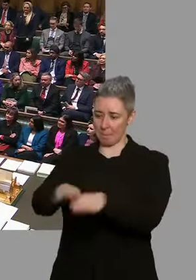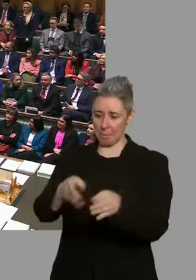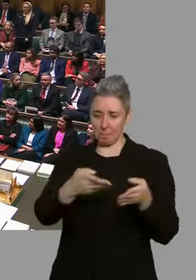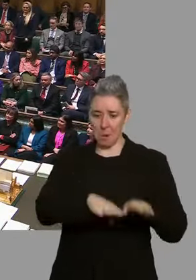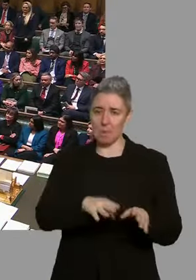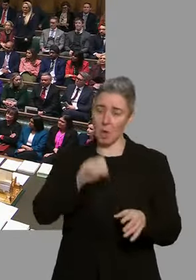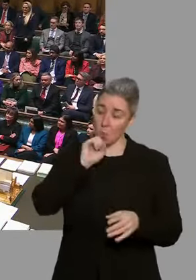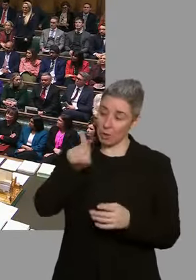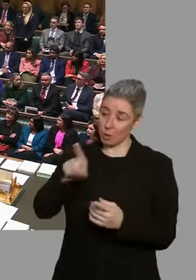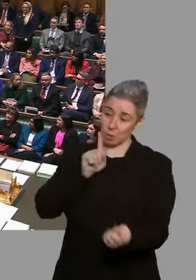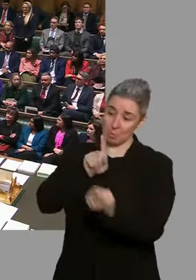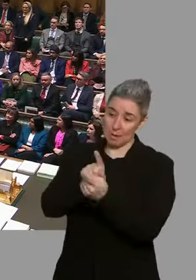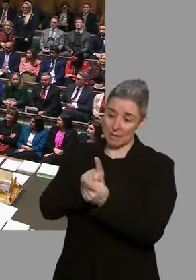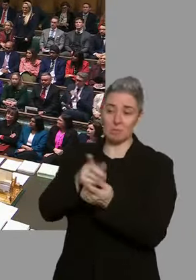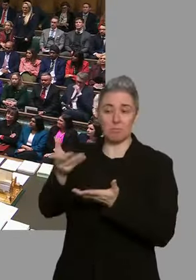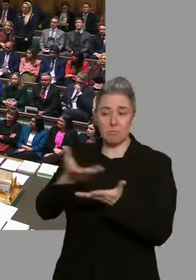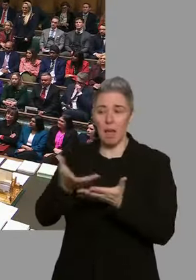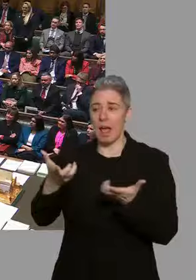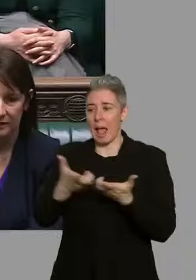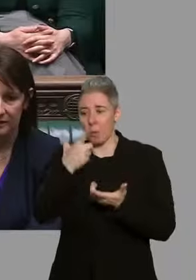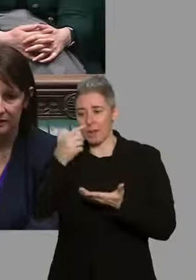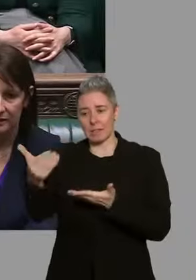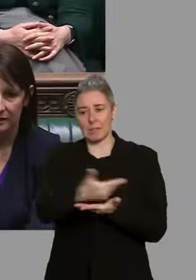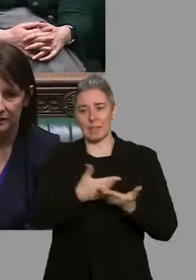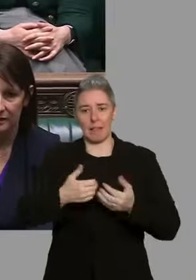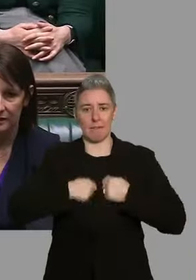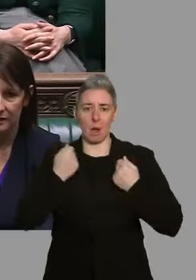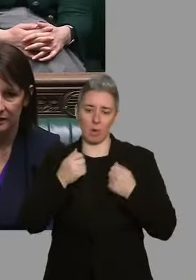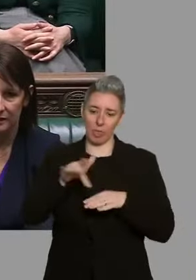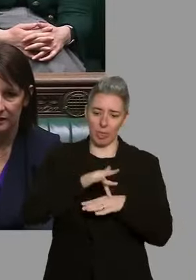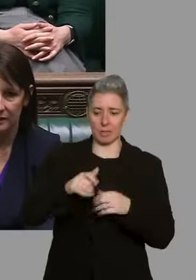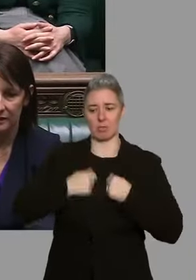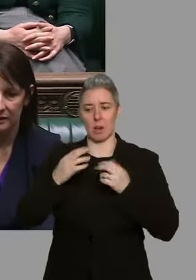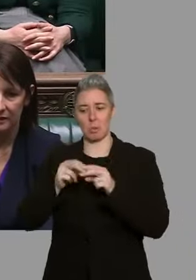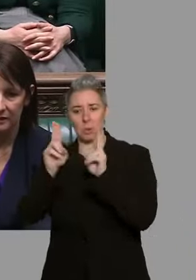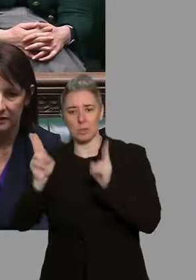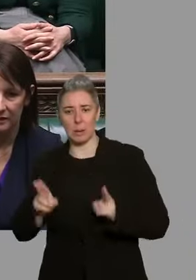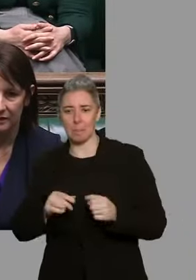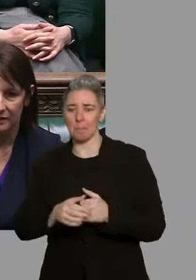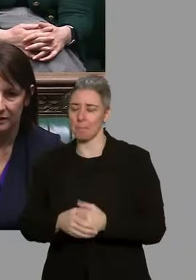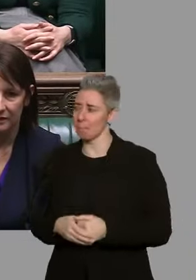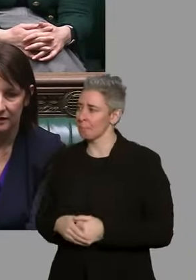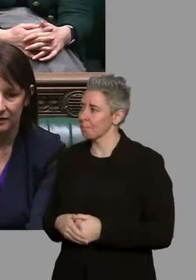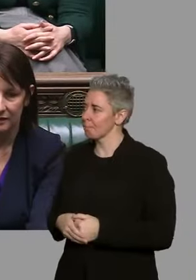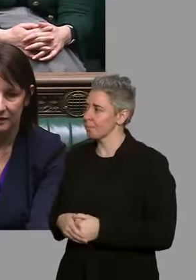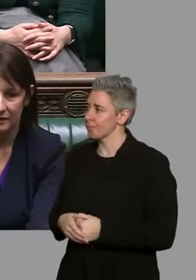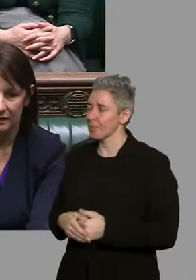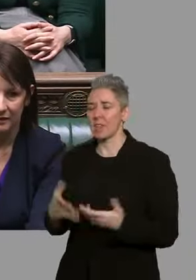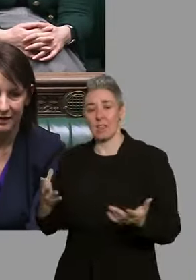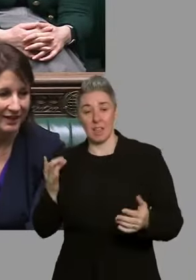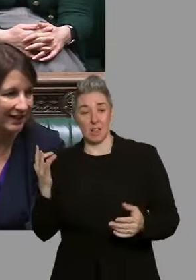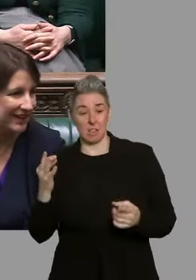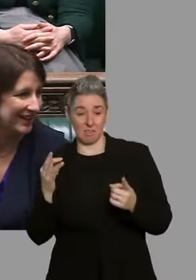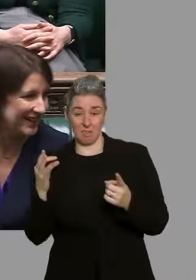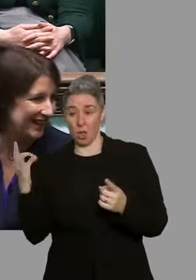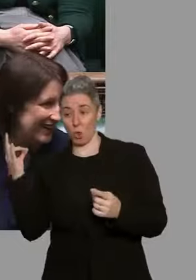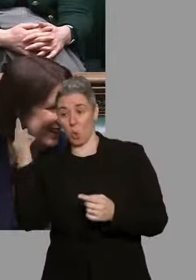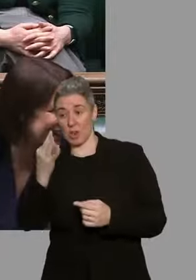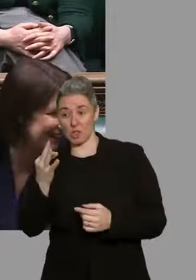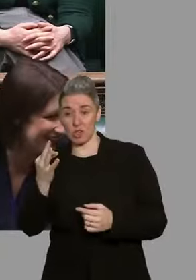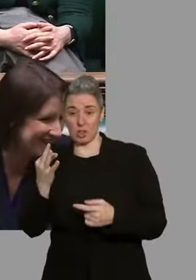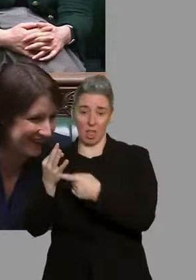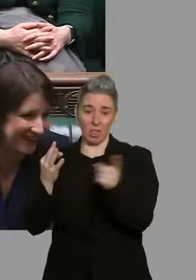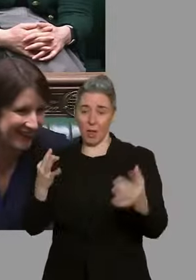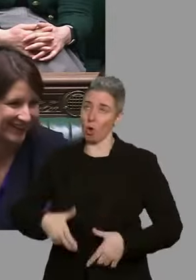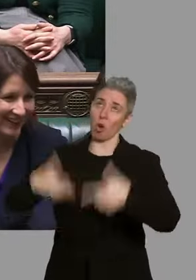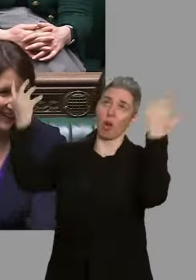Mr. Speaker, they groan at the question that the Leader of the Opposition was saying they're coming to terms with their failures. Well, they're obviously struggling just a